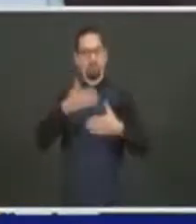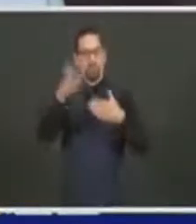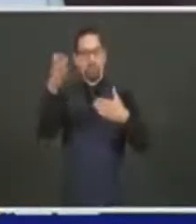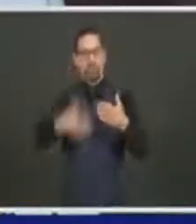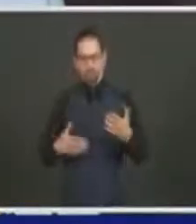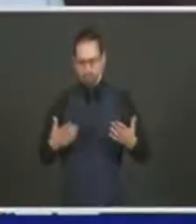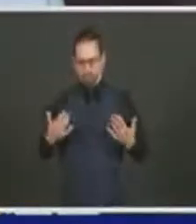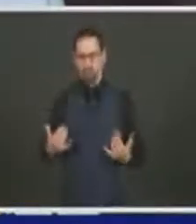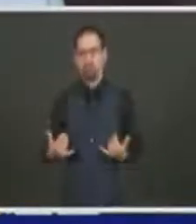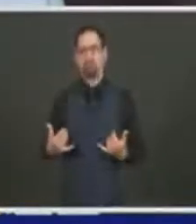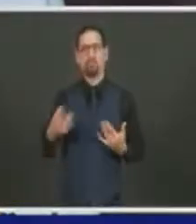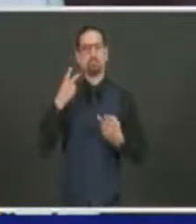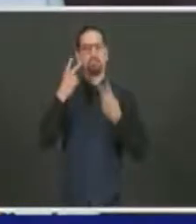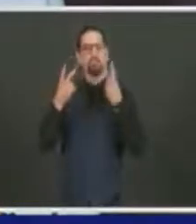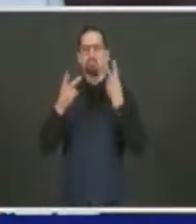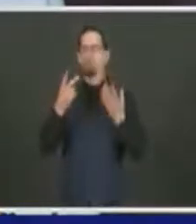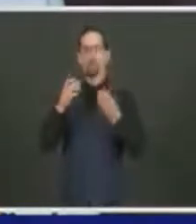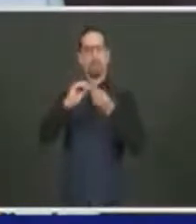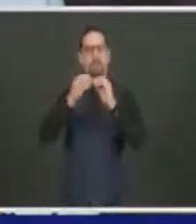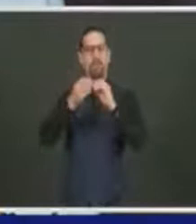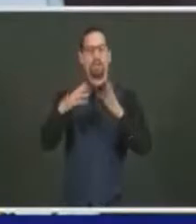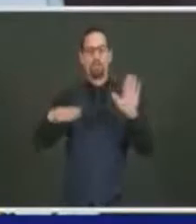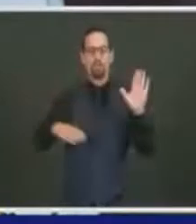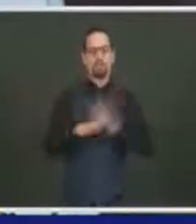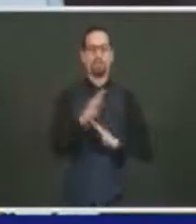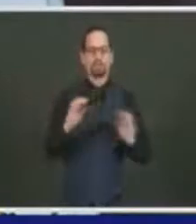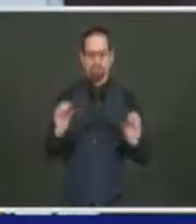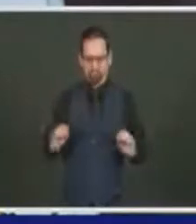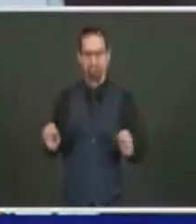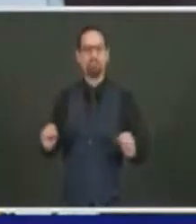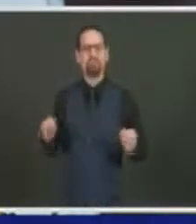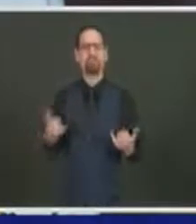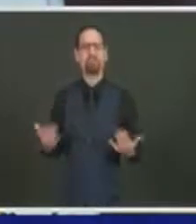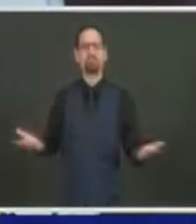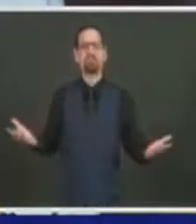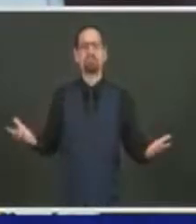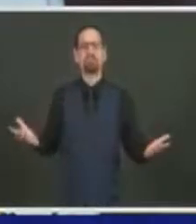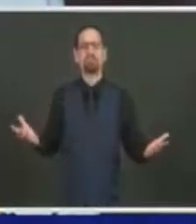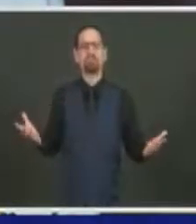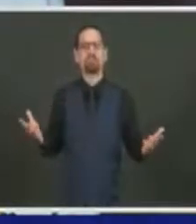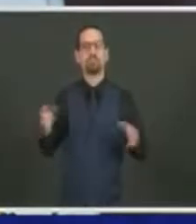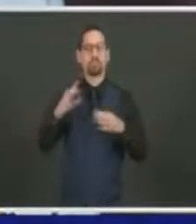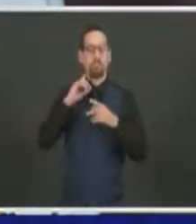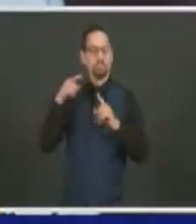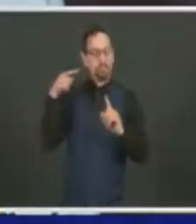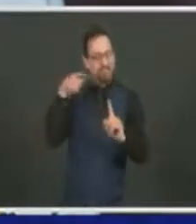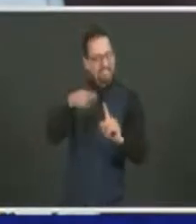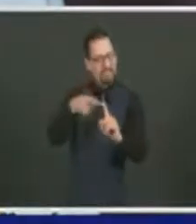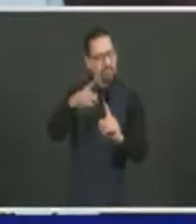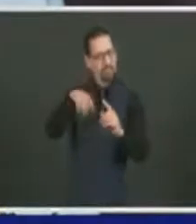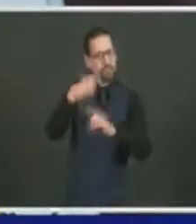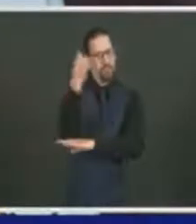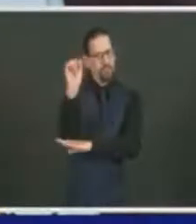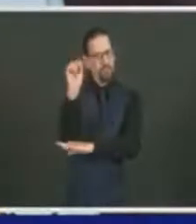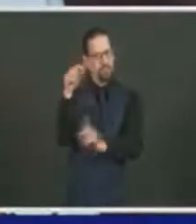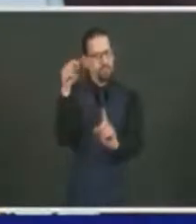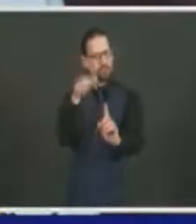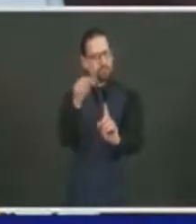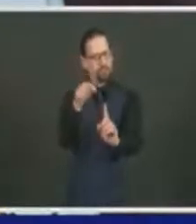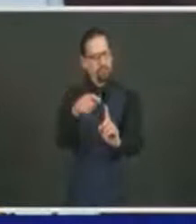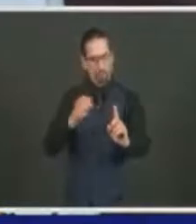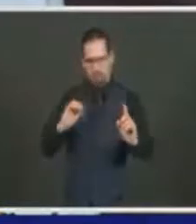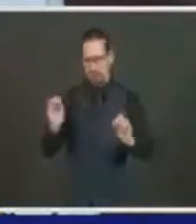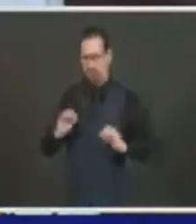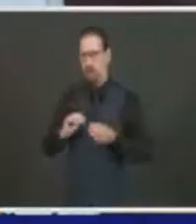any spikes in cases connected to those events. Our positivity rate for people being tested after attending a